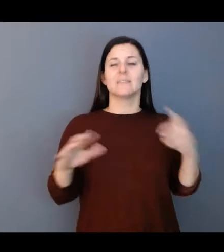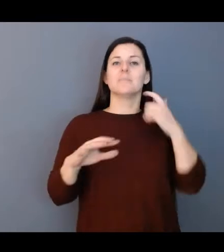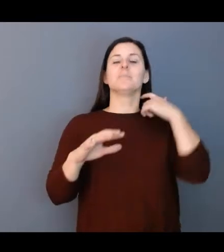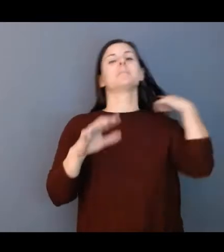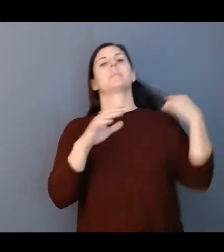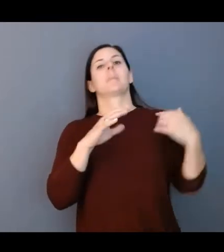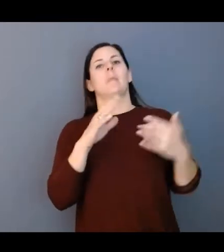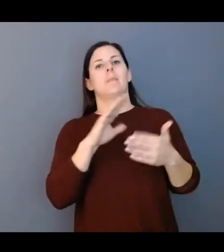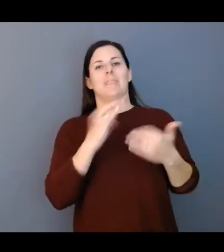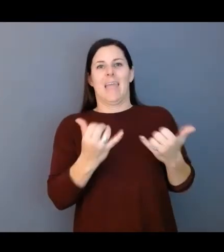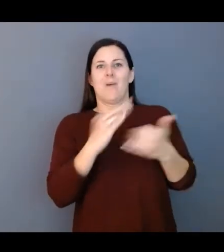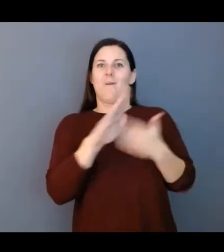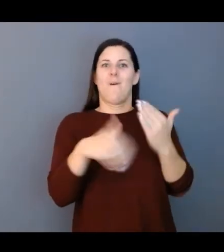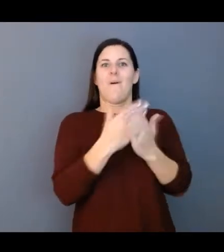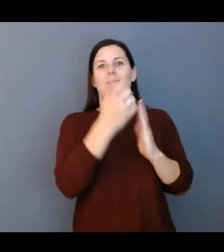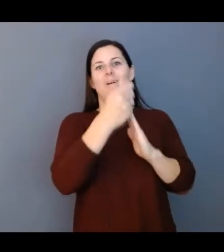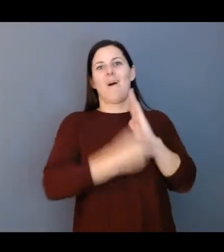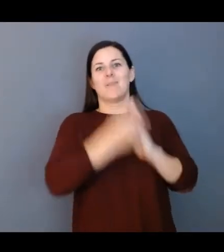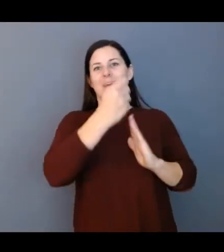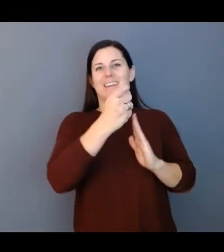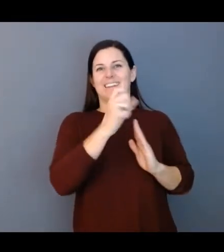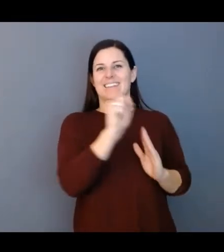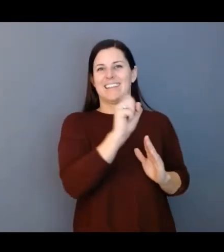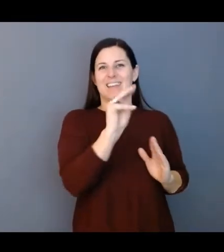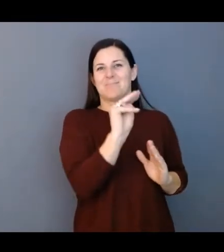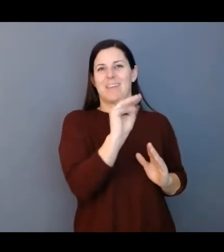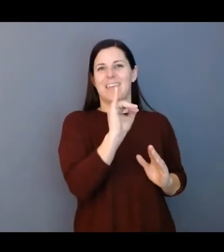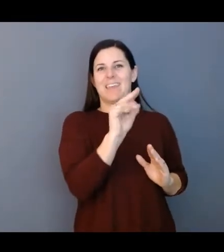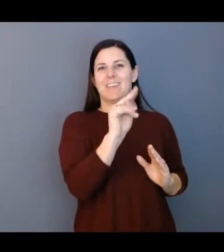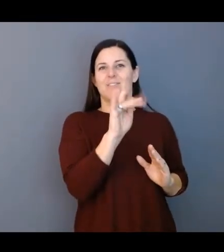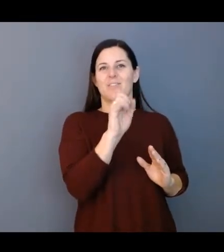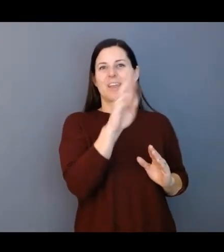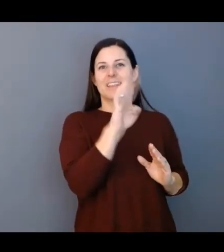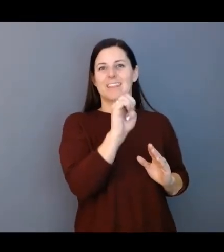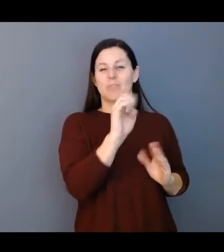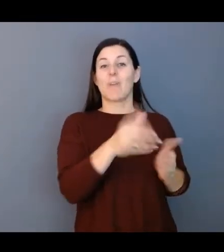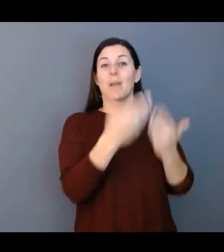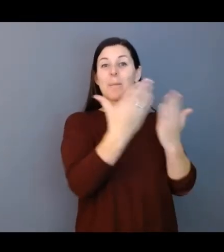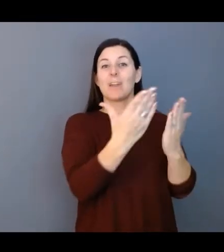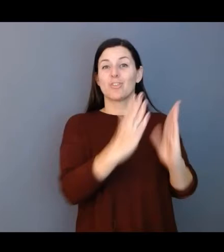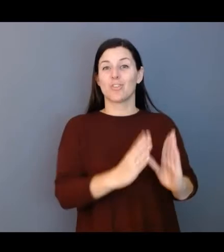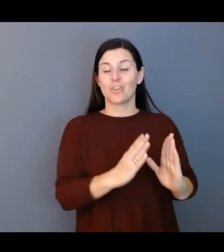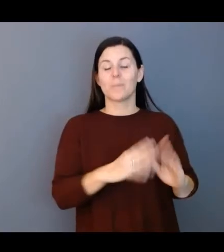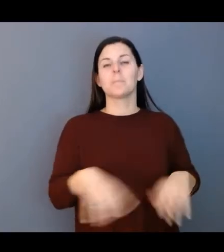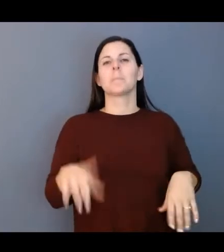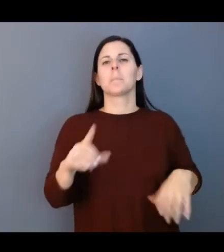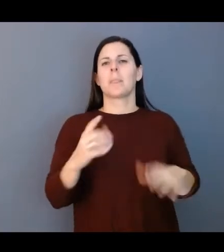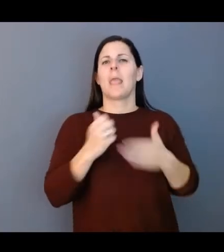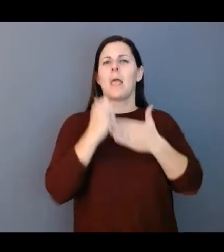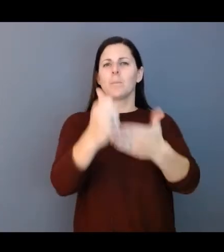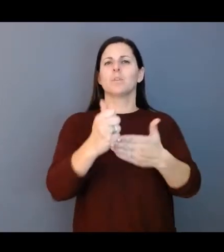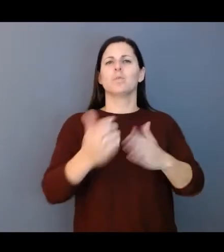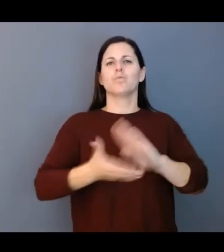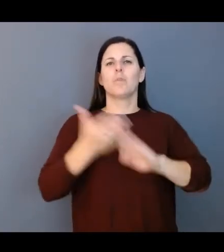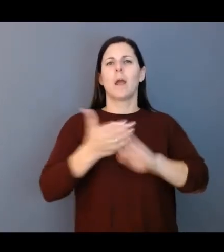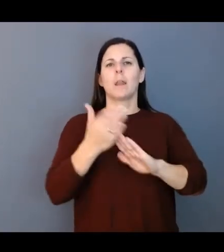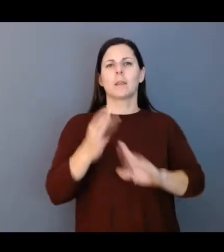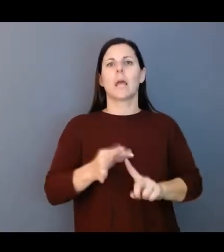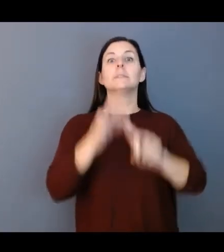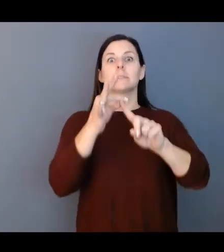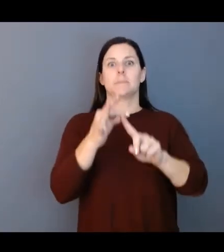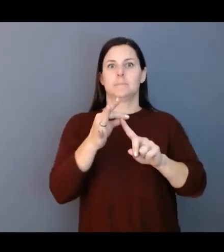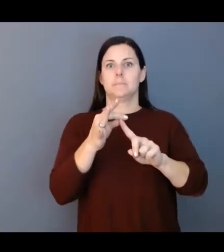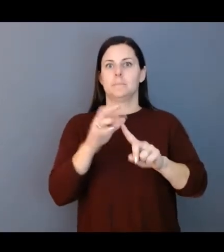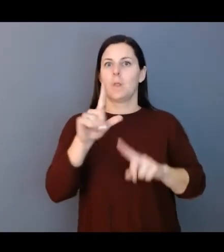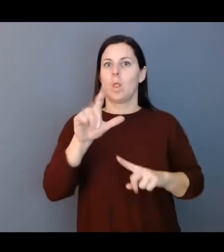libraries. So all of this is automated by SageMaker Inference Recommender, and it helps you run custom performance and